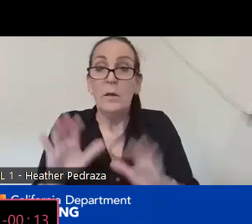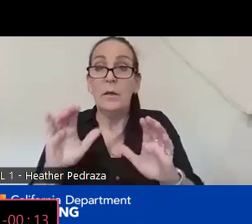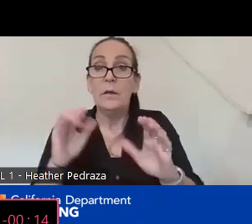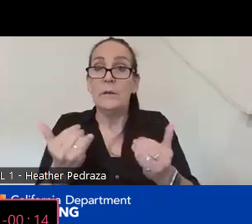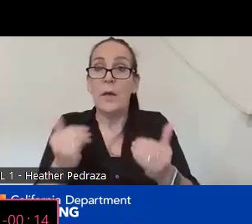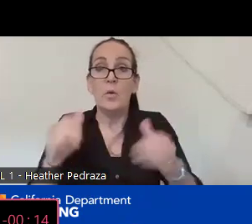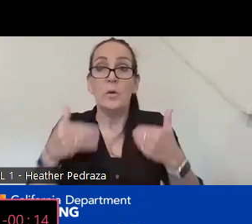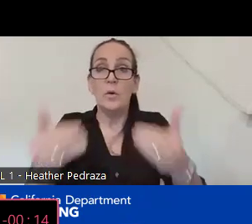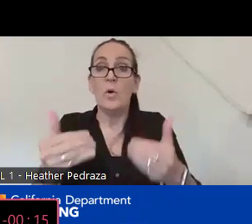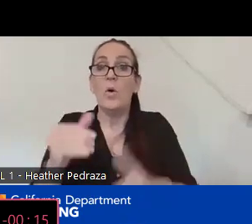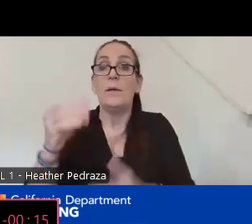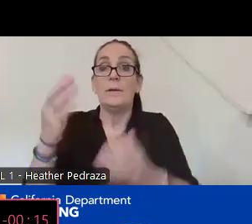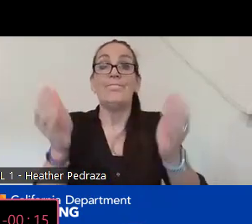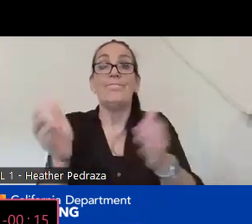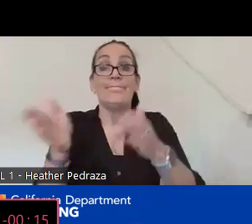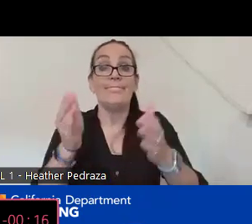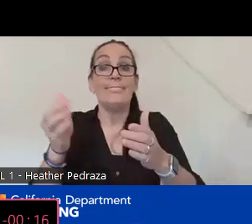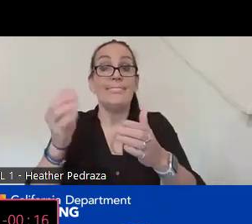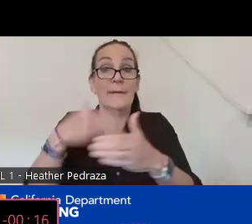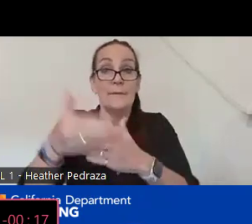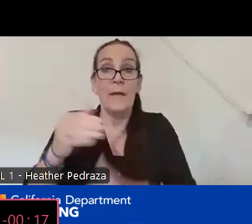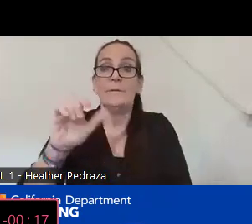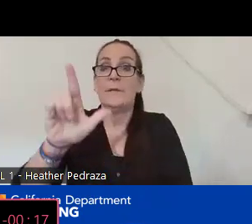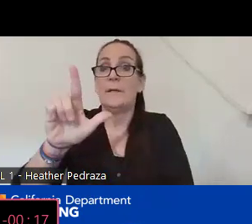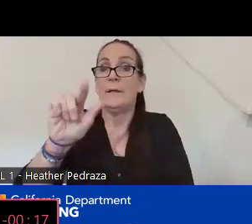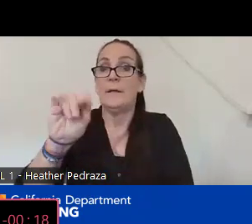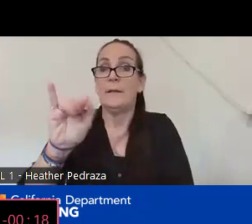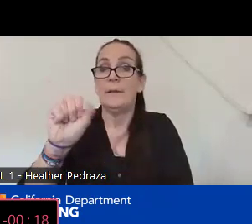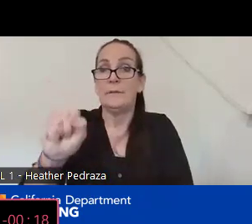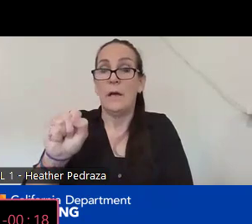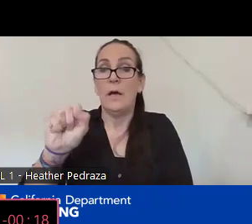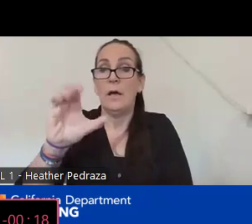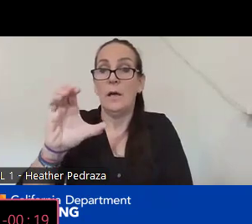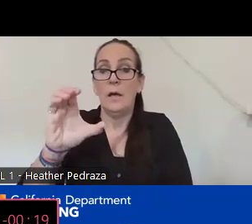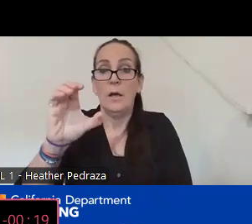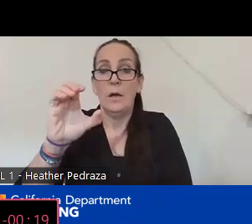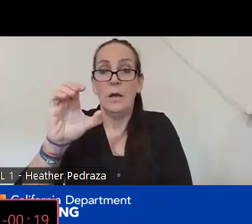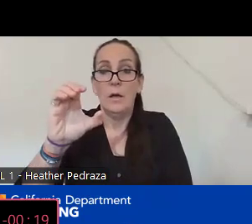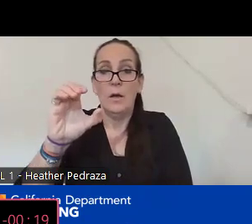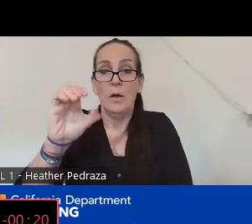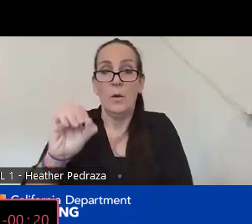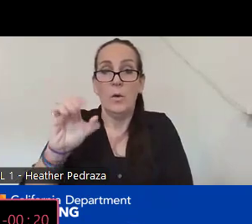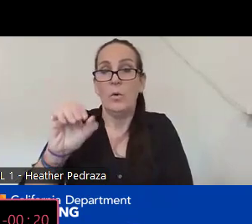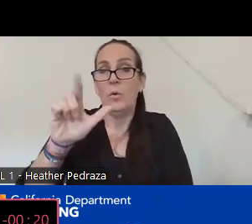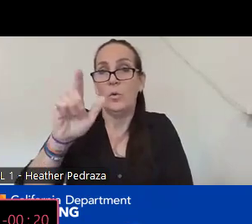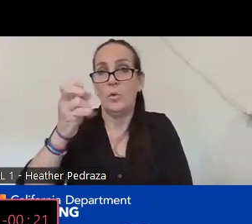go to Lisa. Lisa Cooley. You can unmute your line.